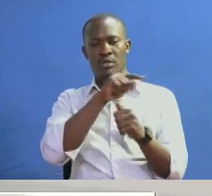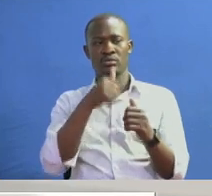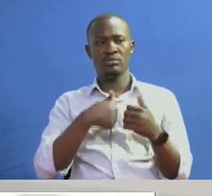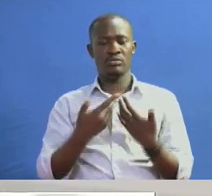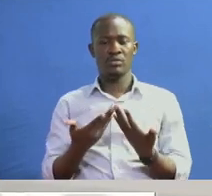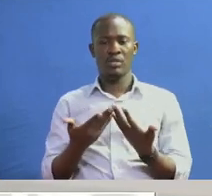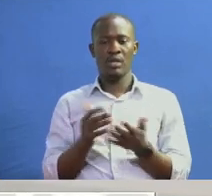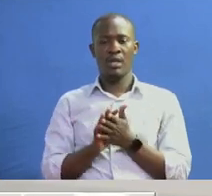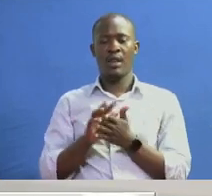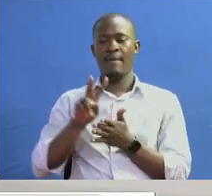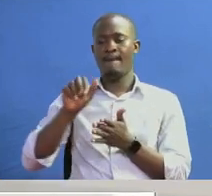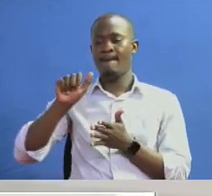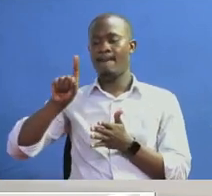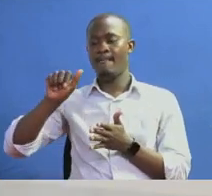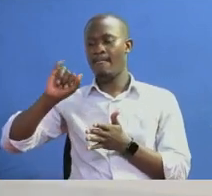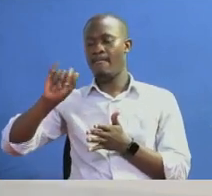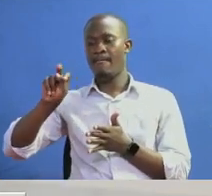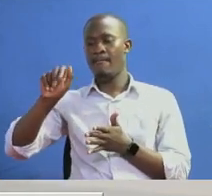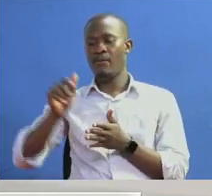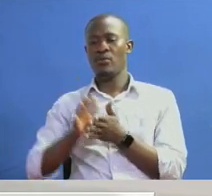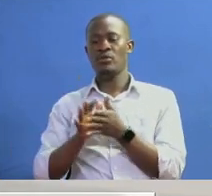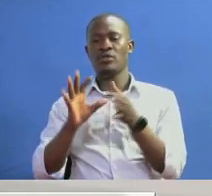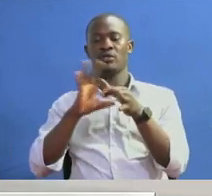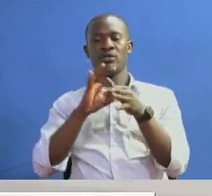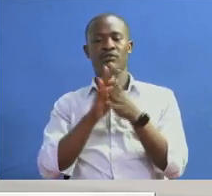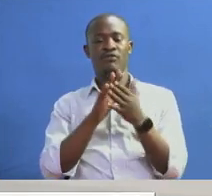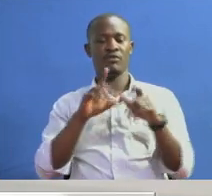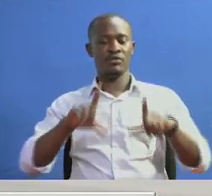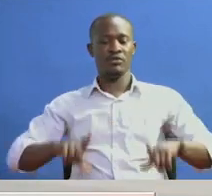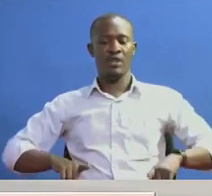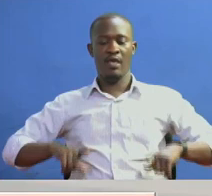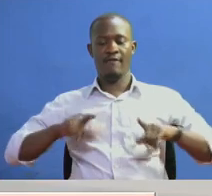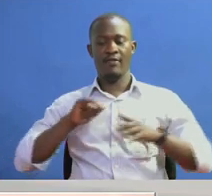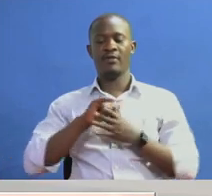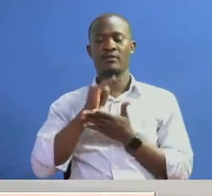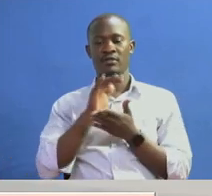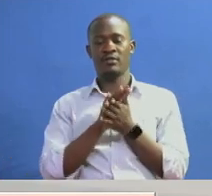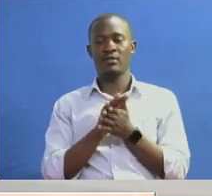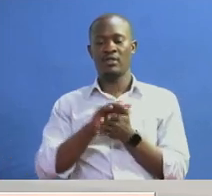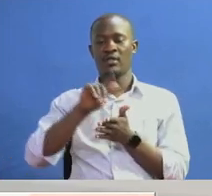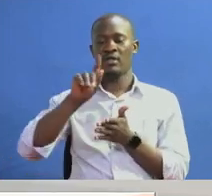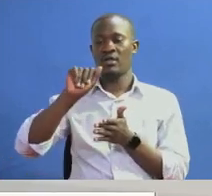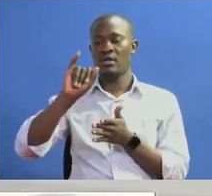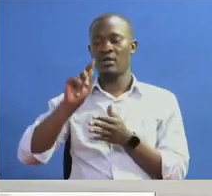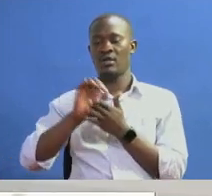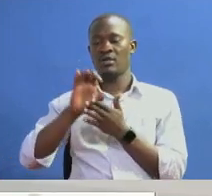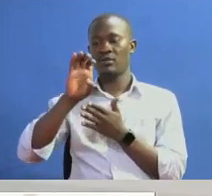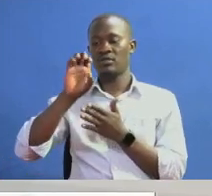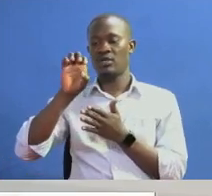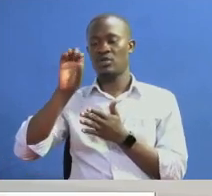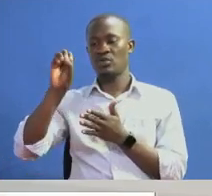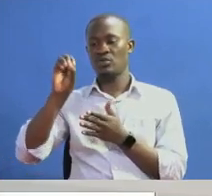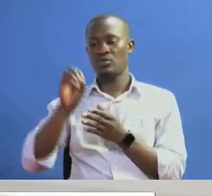and Valentine Mugun, who will be joining us live. That is, Kaikai is the CEO for